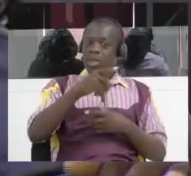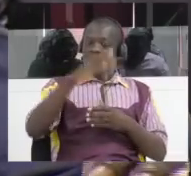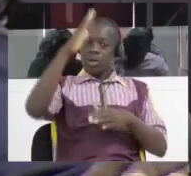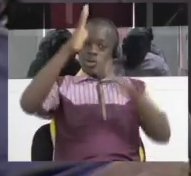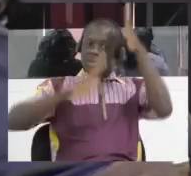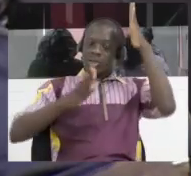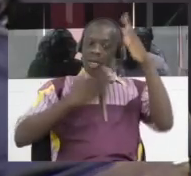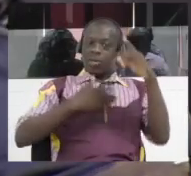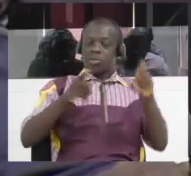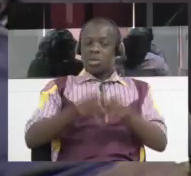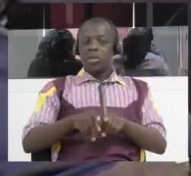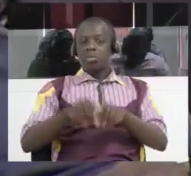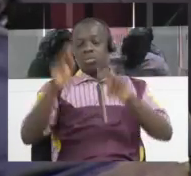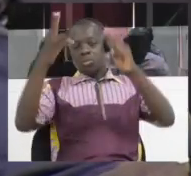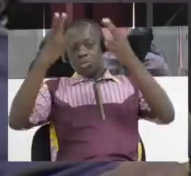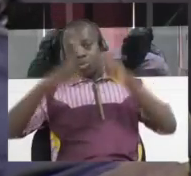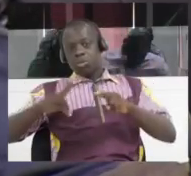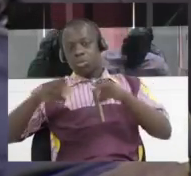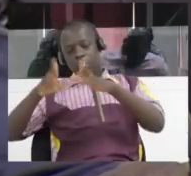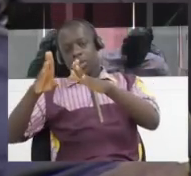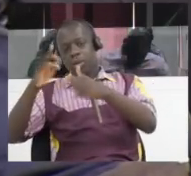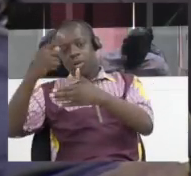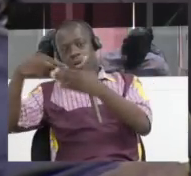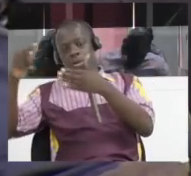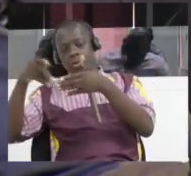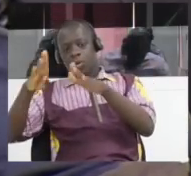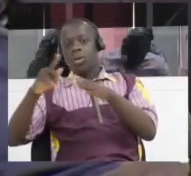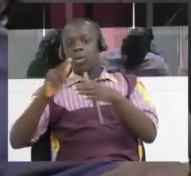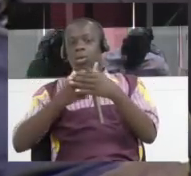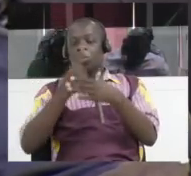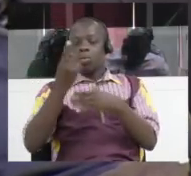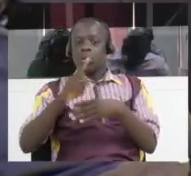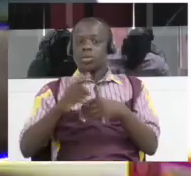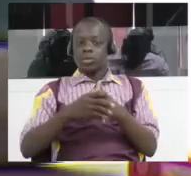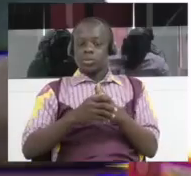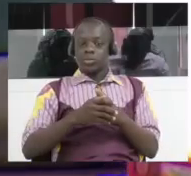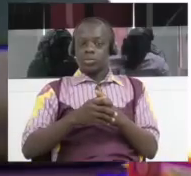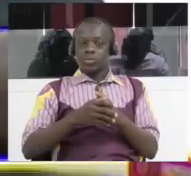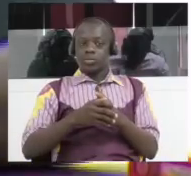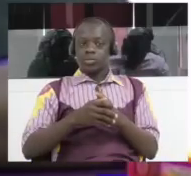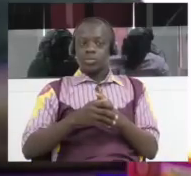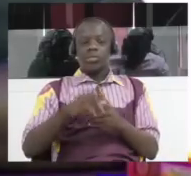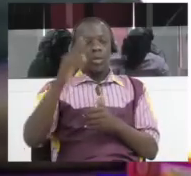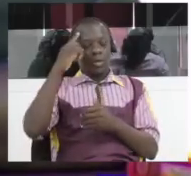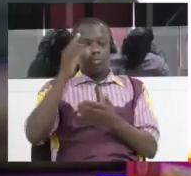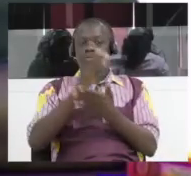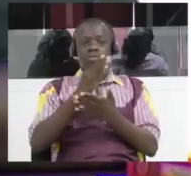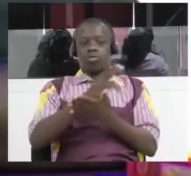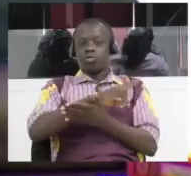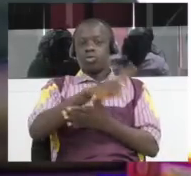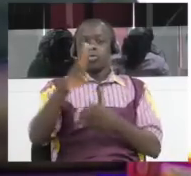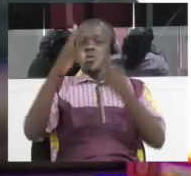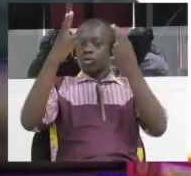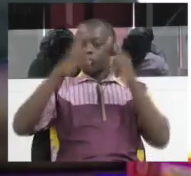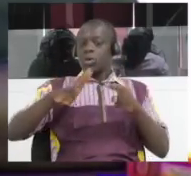whether that grievance was legitimate in view of the facts or wasn't it? By and large, I think